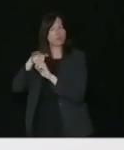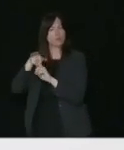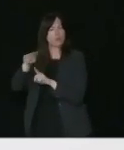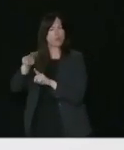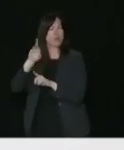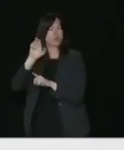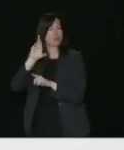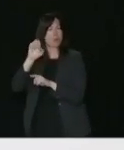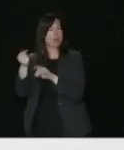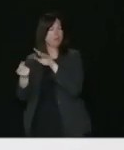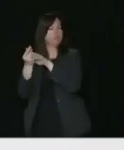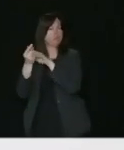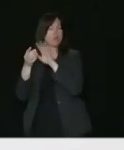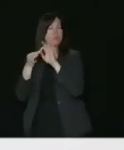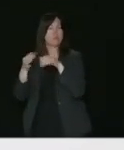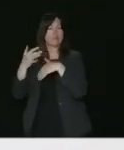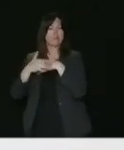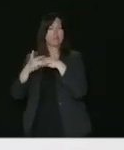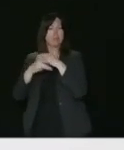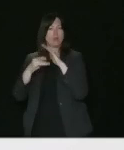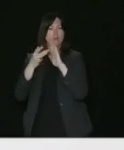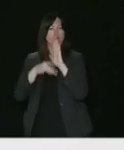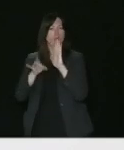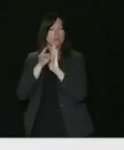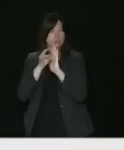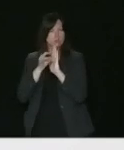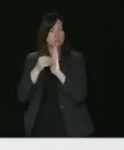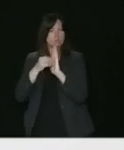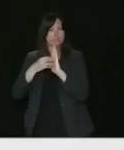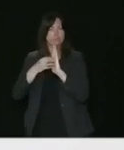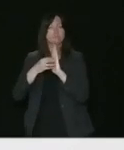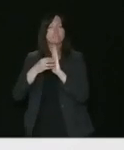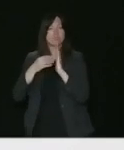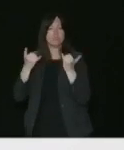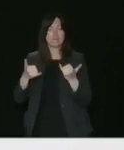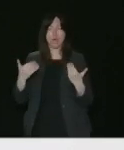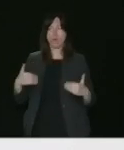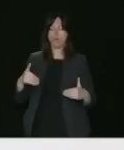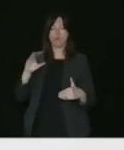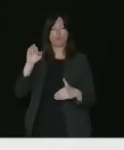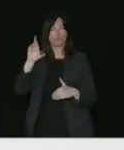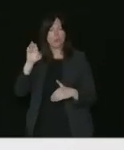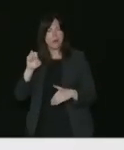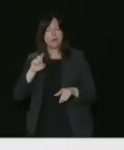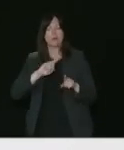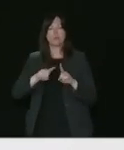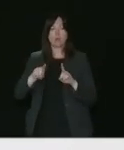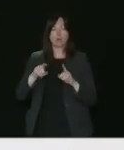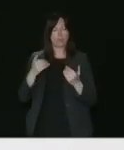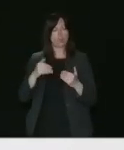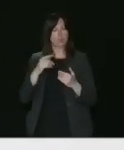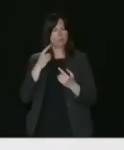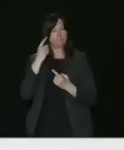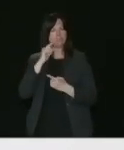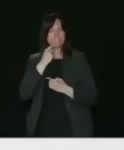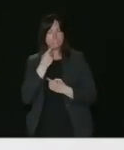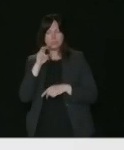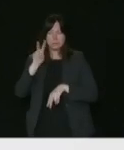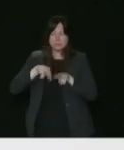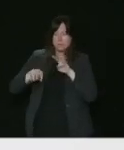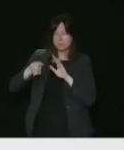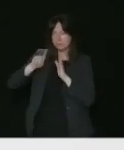this rare event, with the blood clots that we all know about now, that is rare, but that certainly needs to be taken seriously and looked